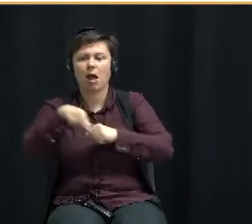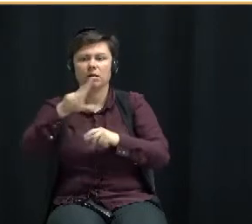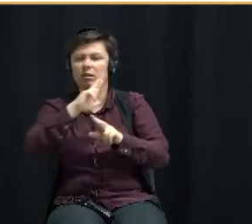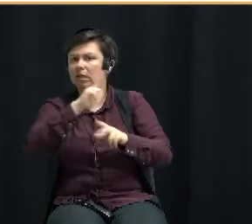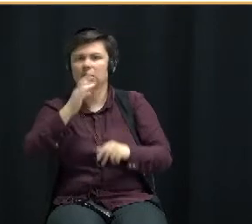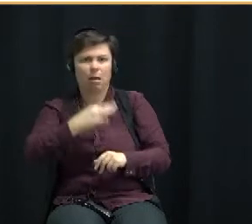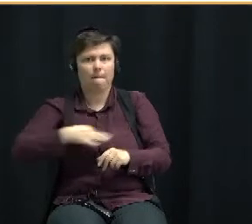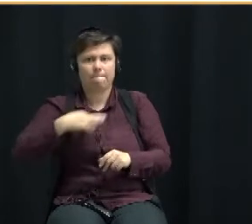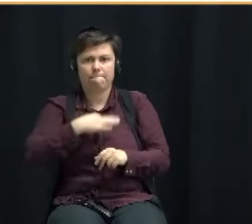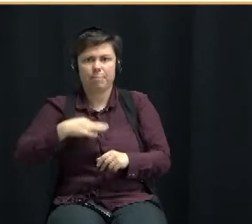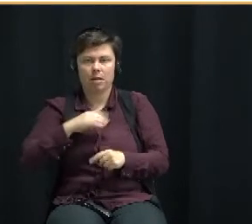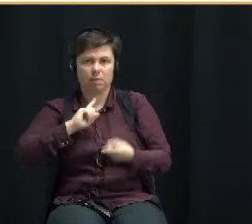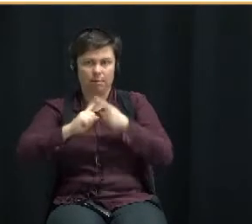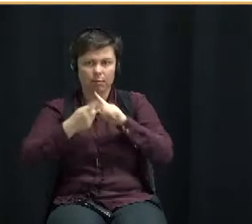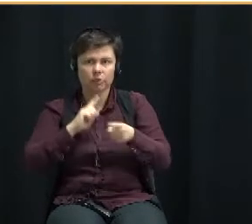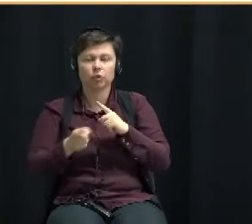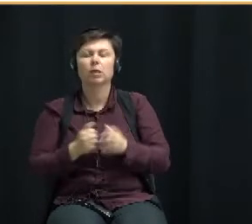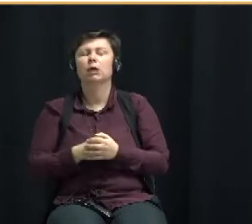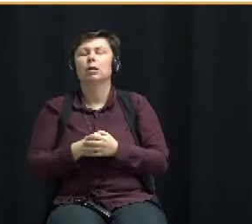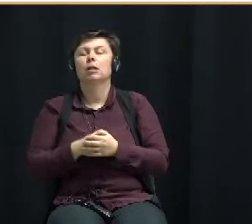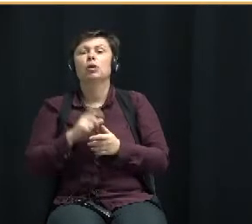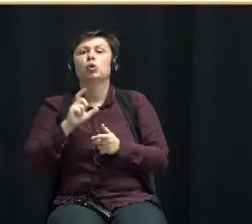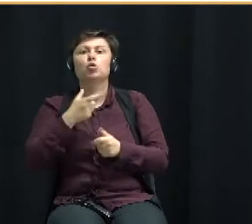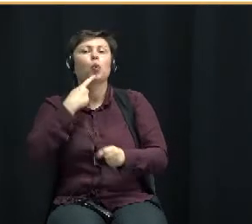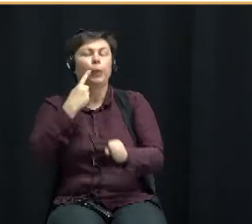But what they decided to do was to introduce